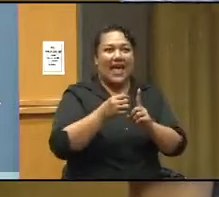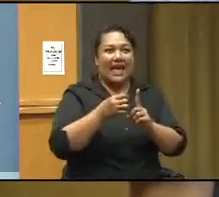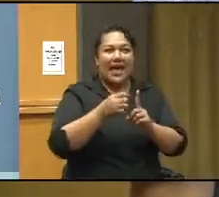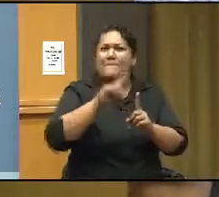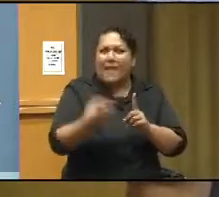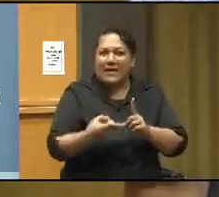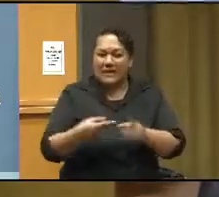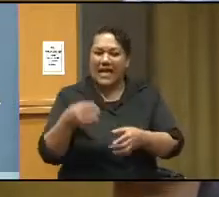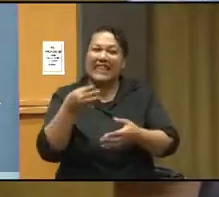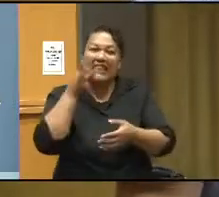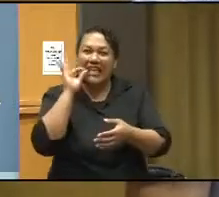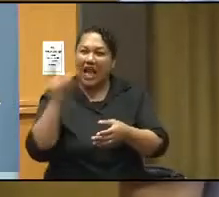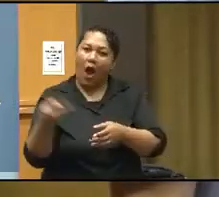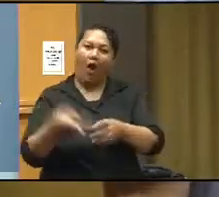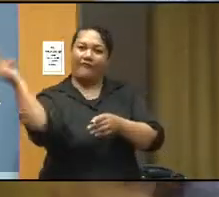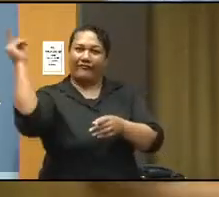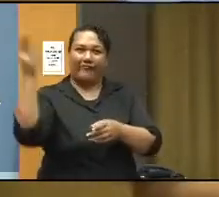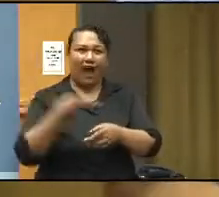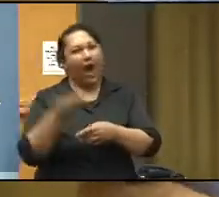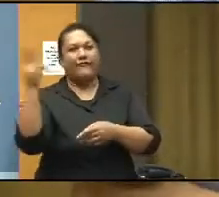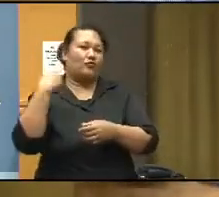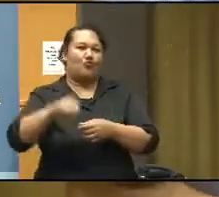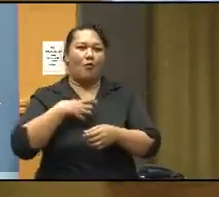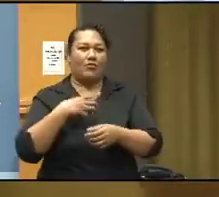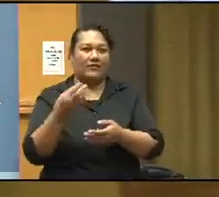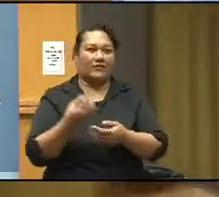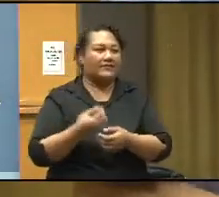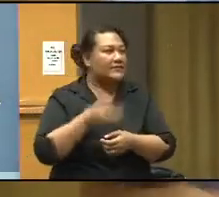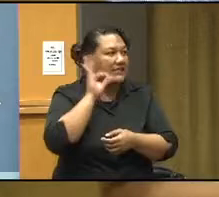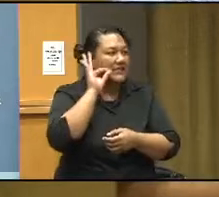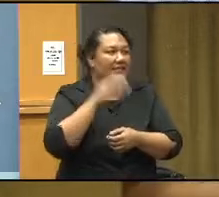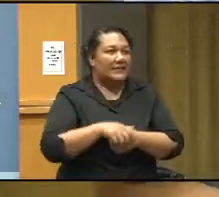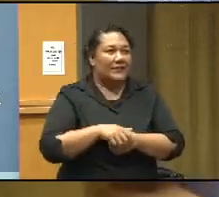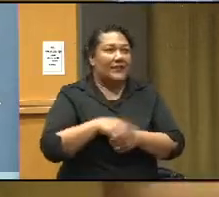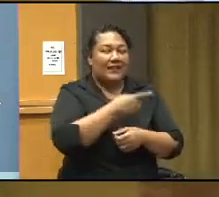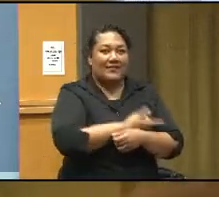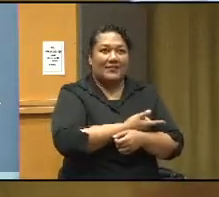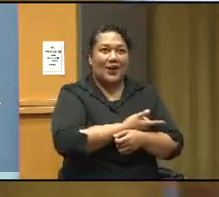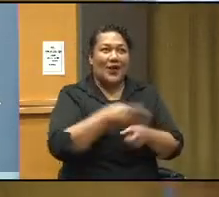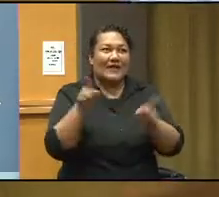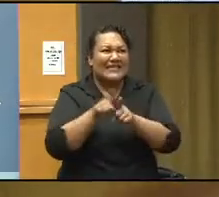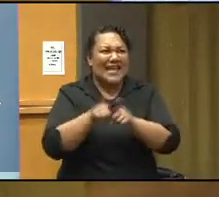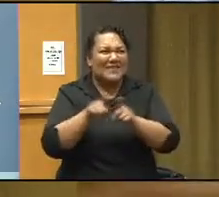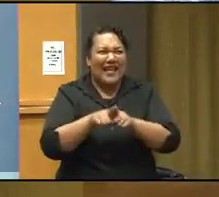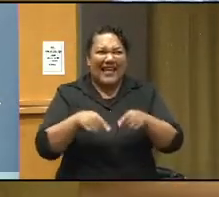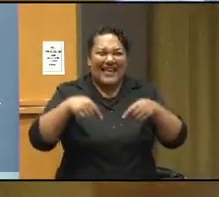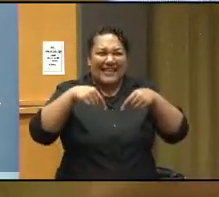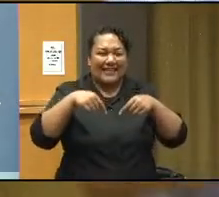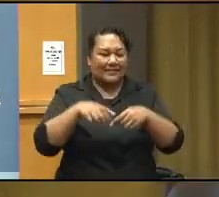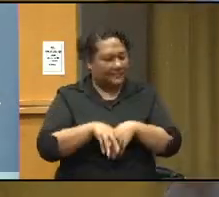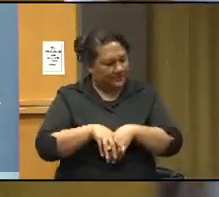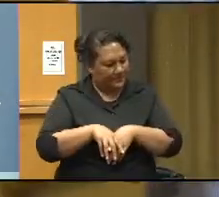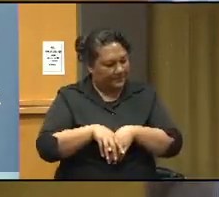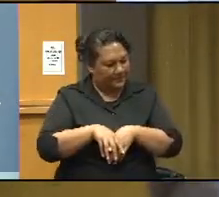be provided with new helmets. So the students come up with an answer, yes, they can have a new helmet every year, provided they bring the old one back so